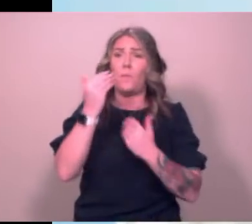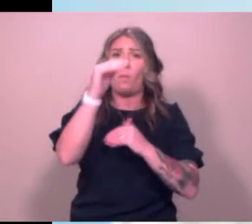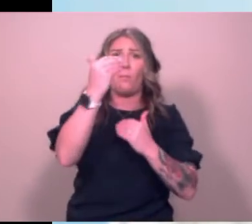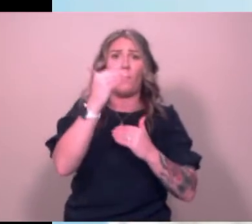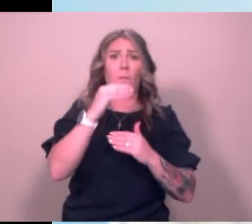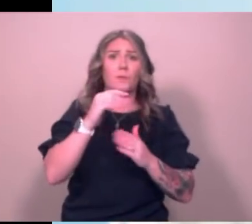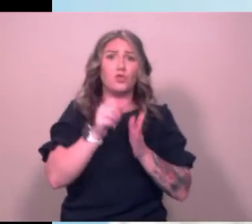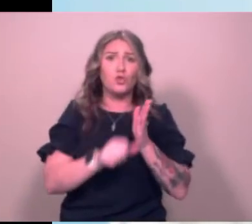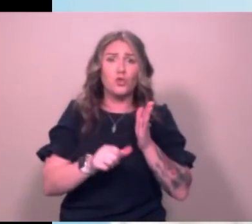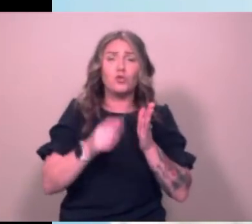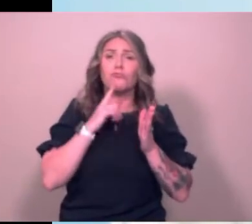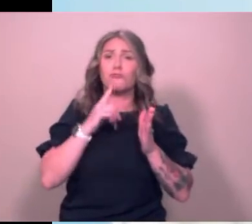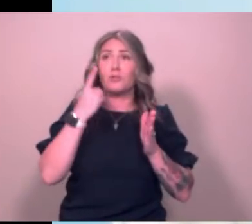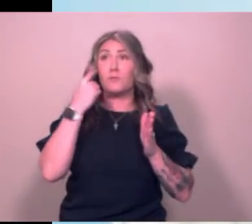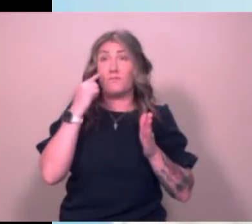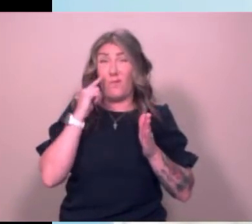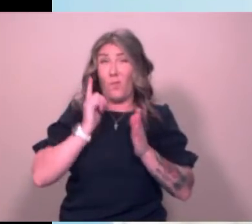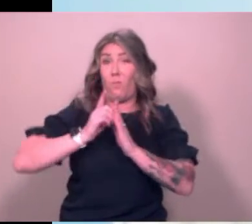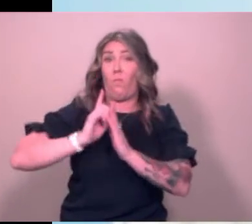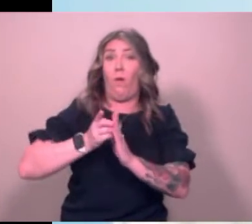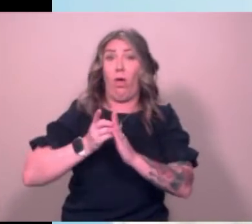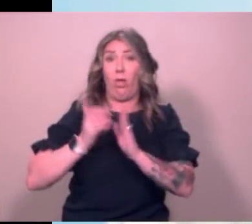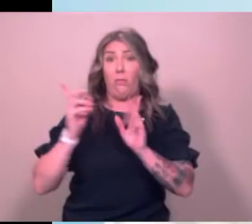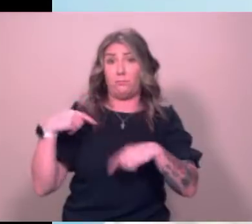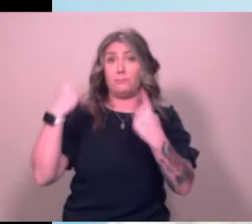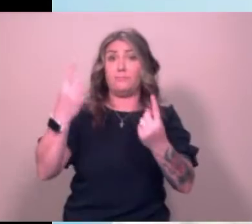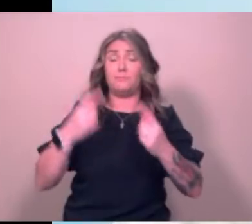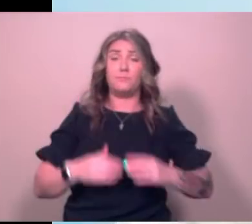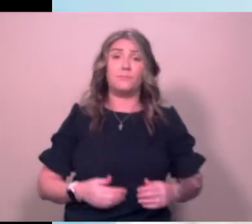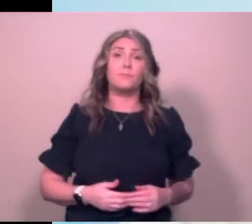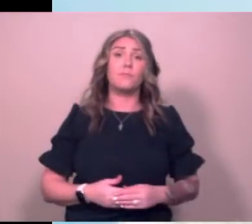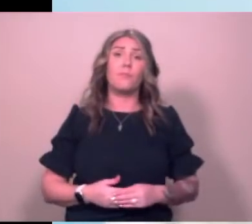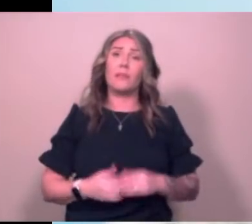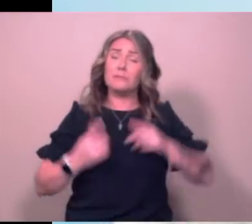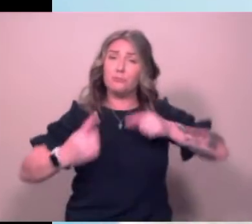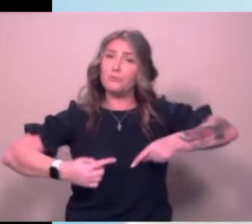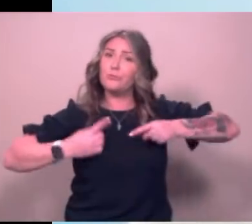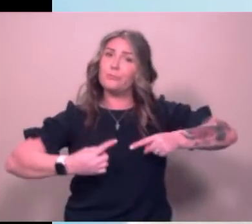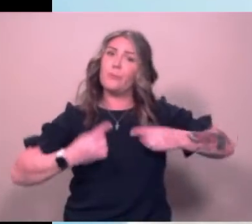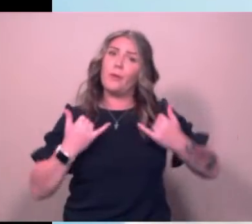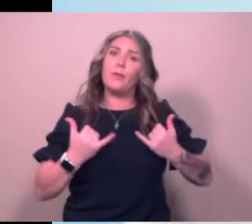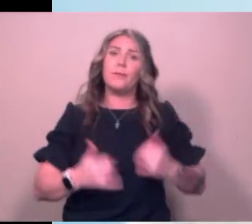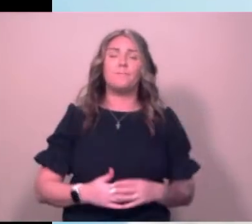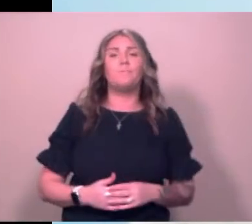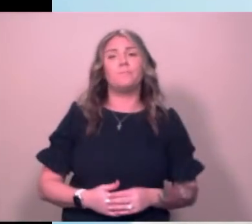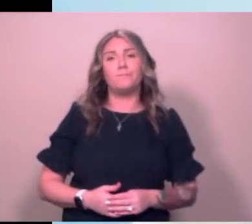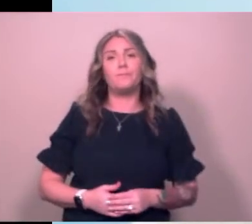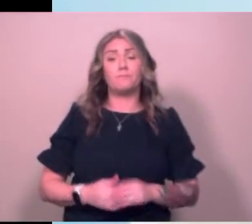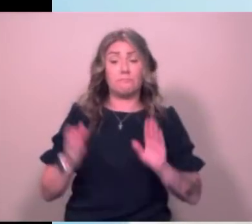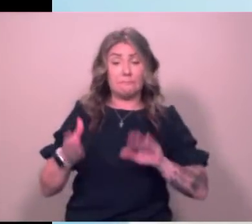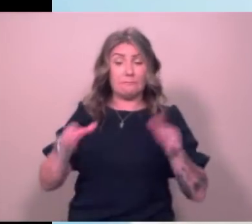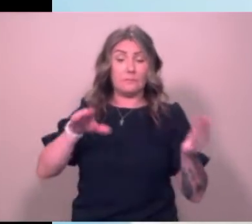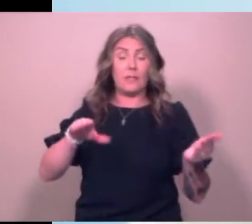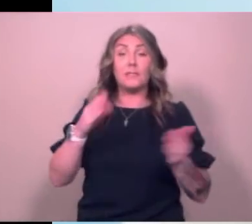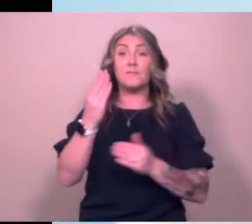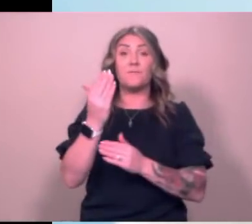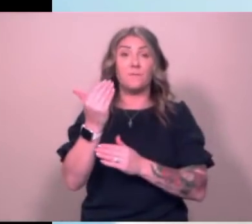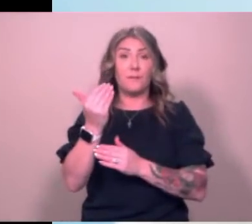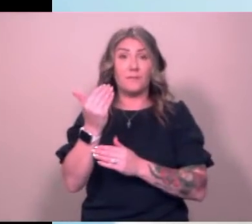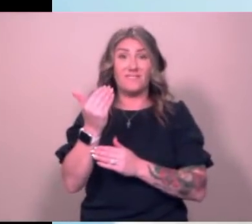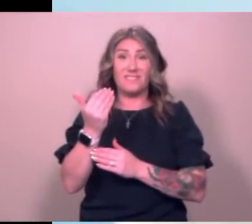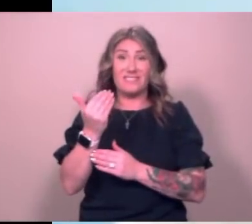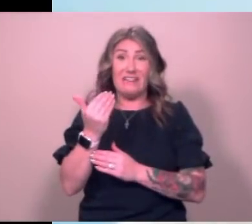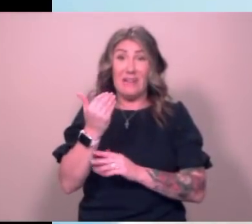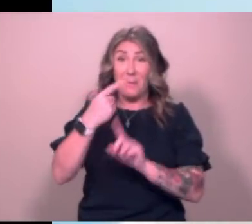surgeries for quite some time, and we're struggling there. Deaths, we've had 15 deaths in the month